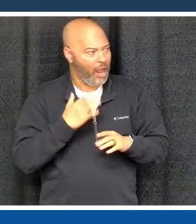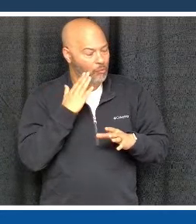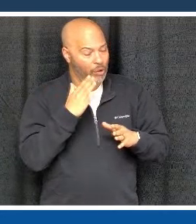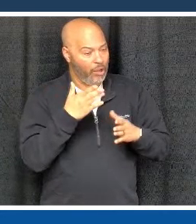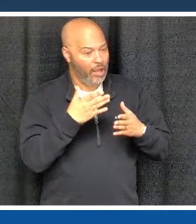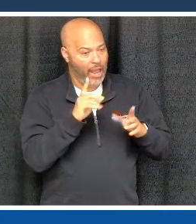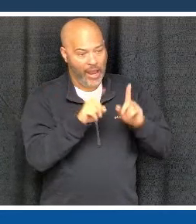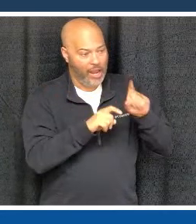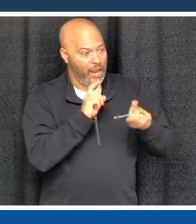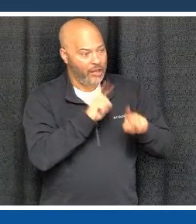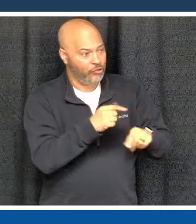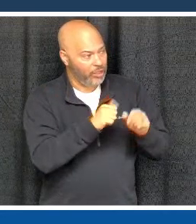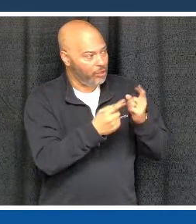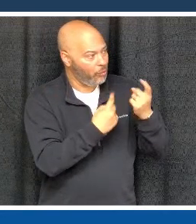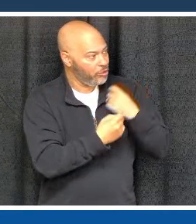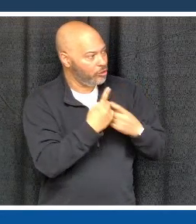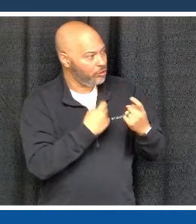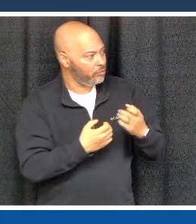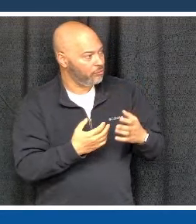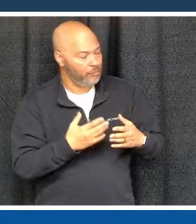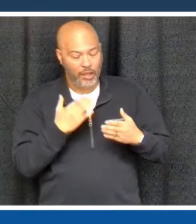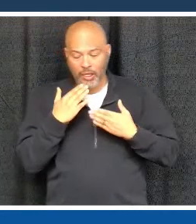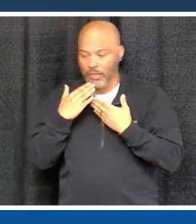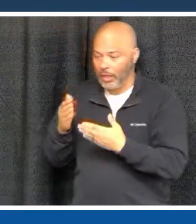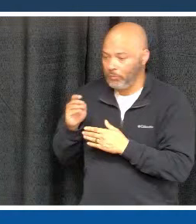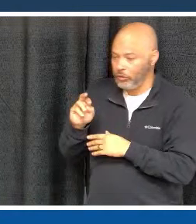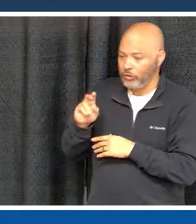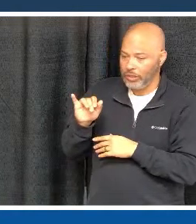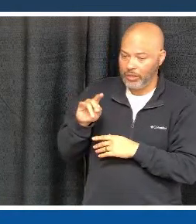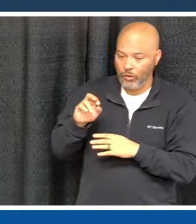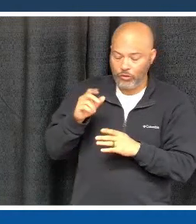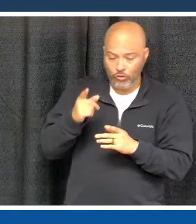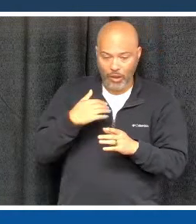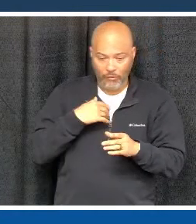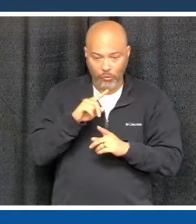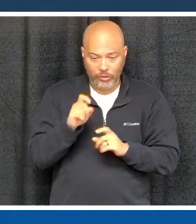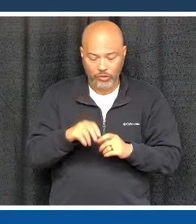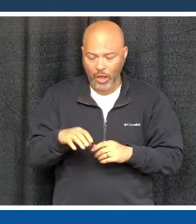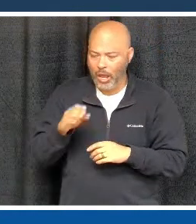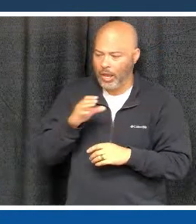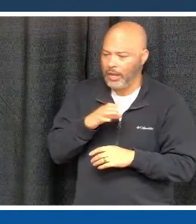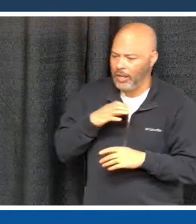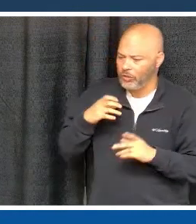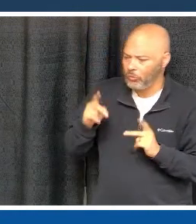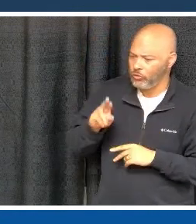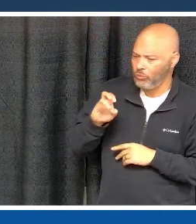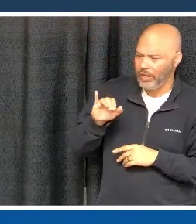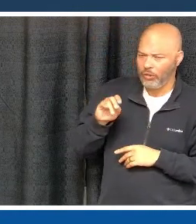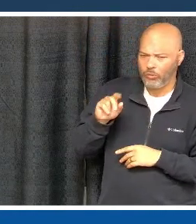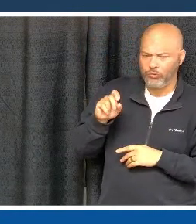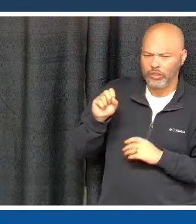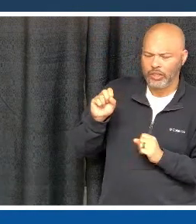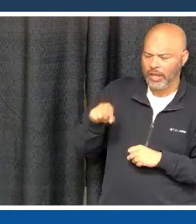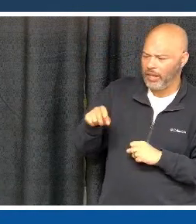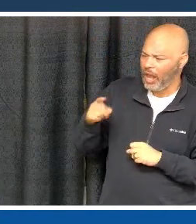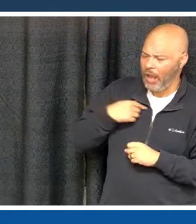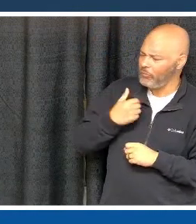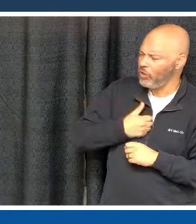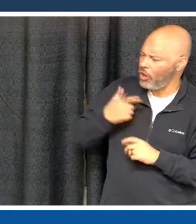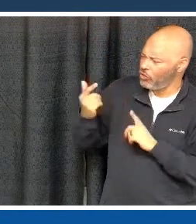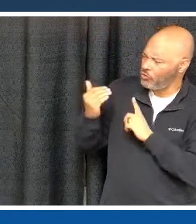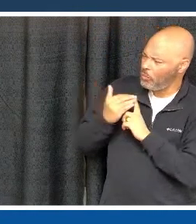questions. Okay, thank you, Mr. Tyndall. Councilperson Reynolds, you're recognized. Yeah, Mr. Tindall, can you, I'm sorry, remind